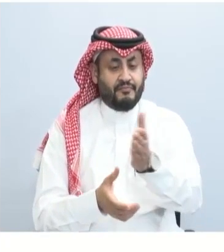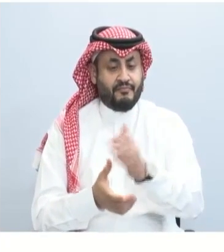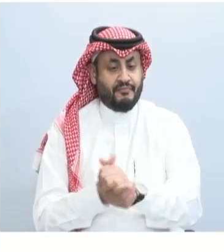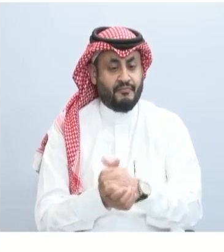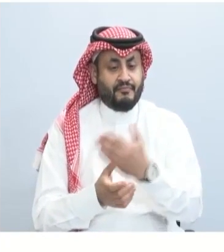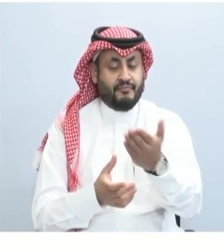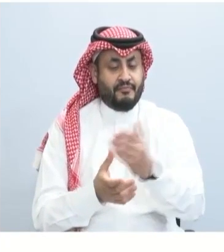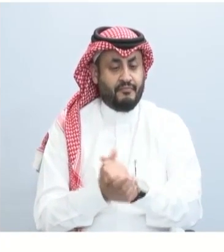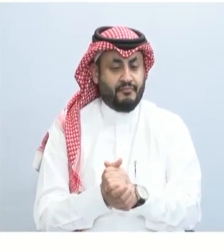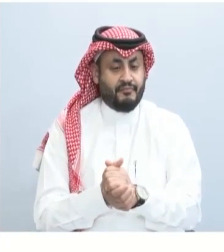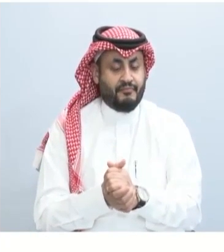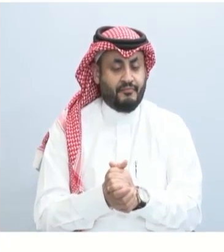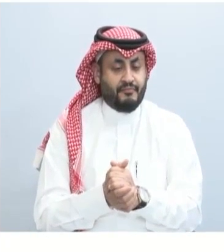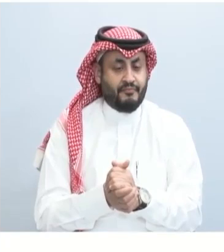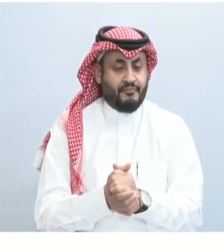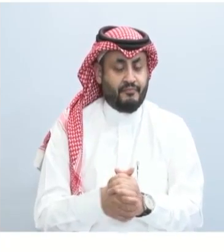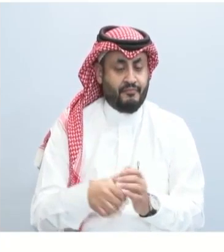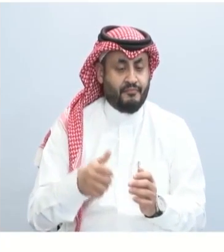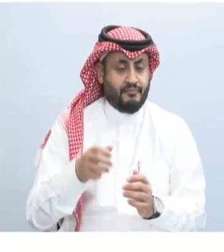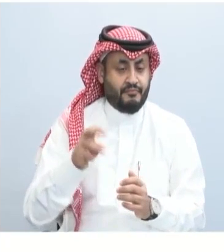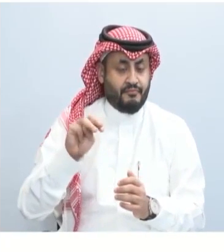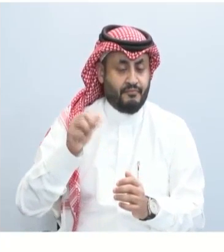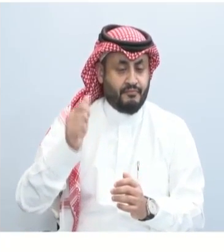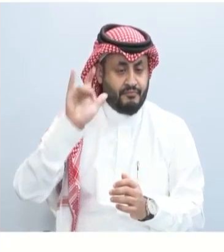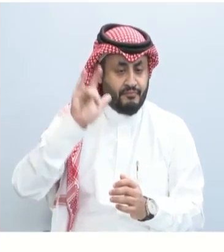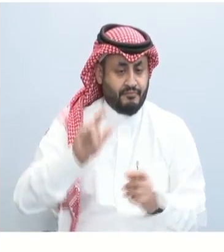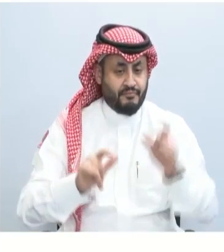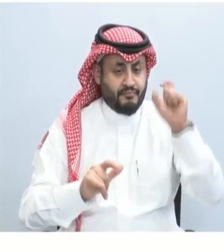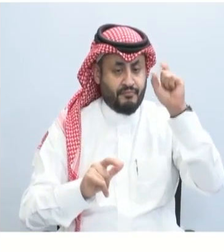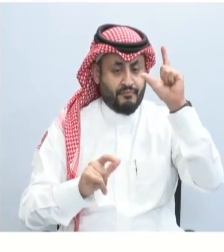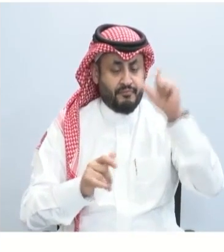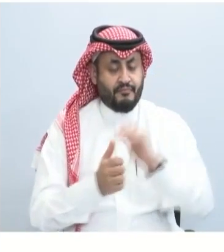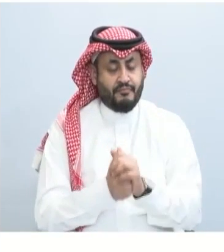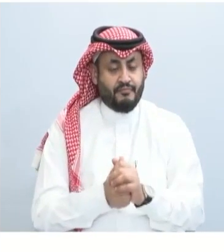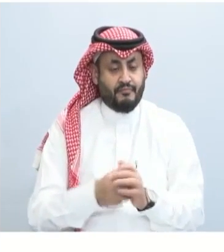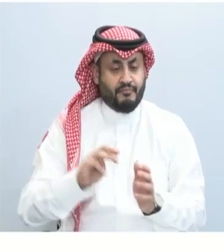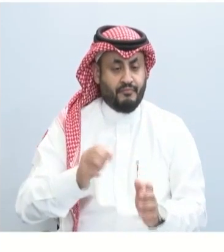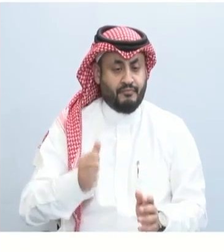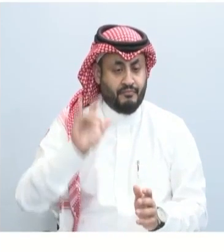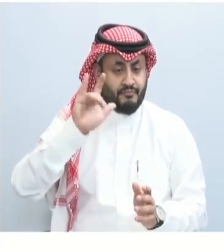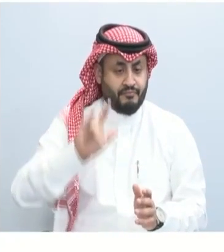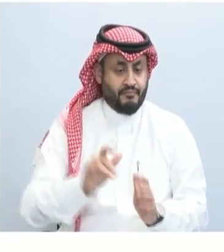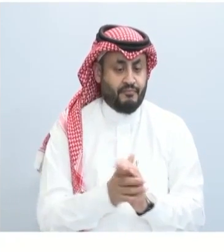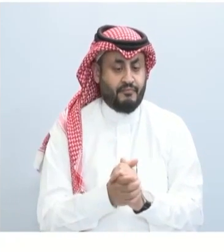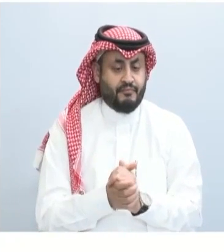the month, which is May. May.